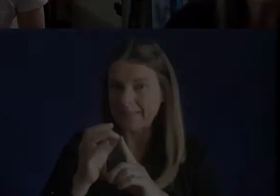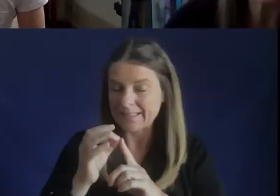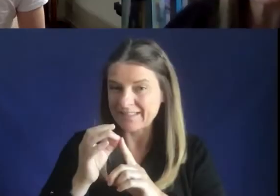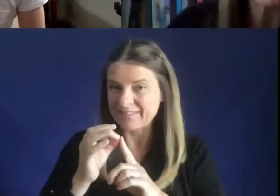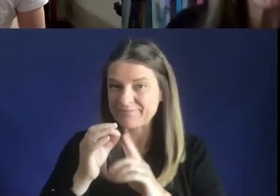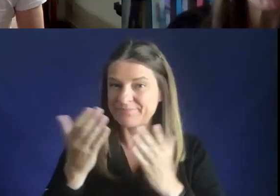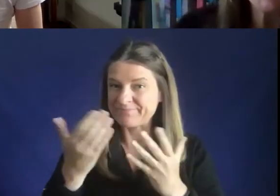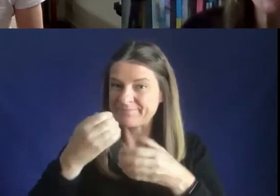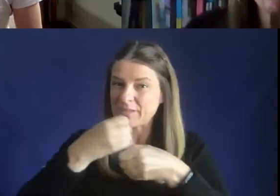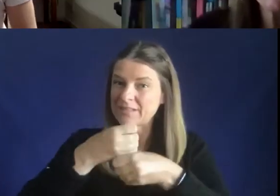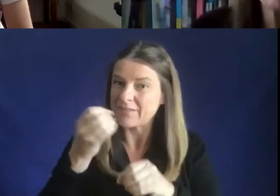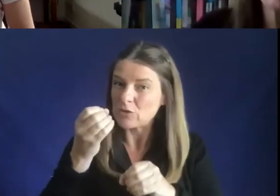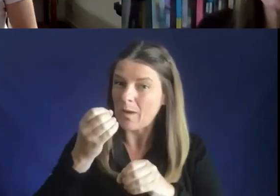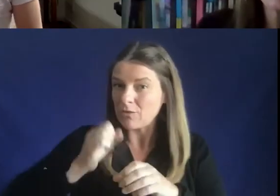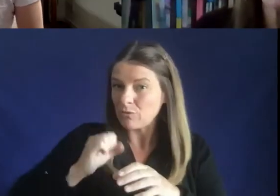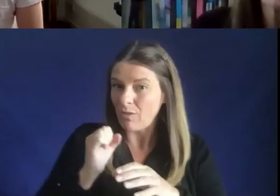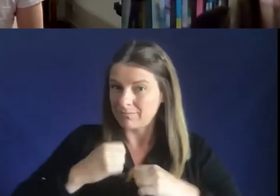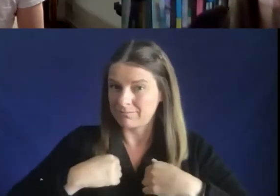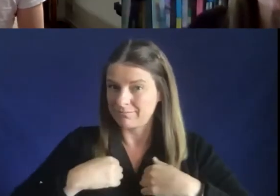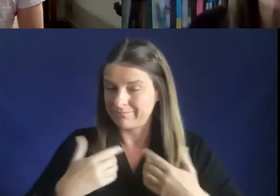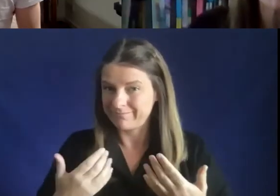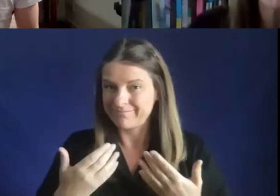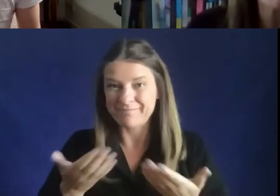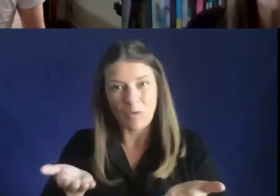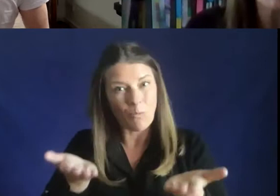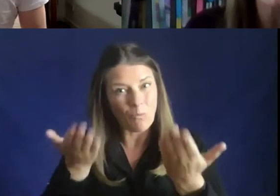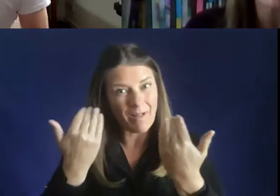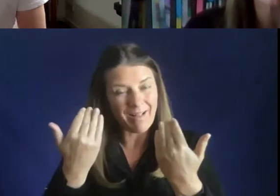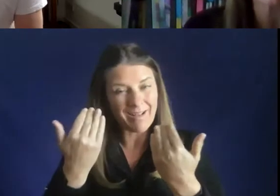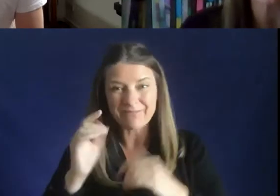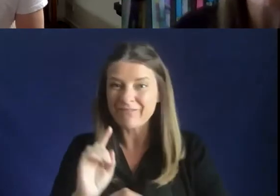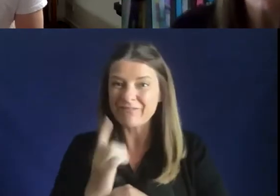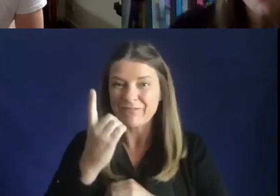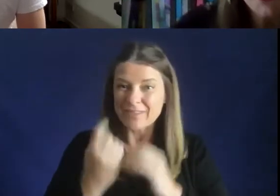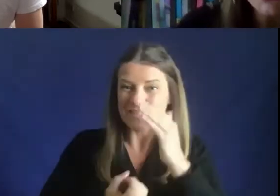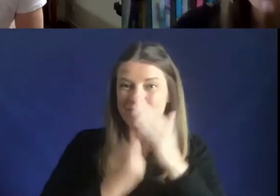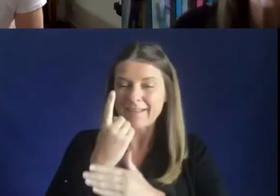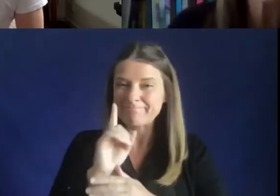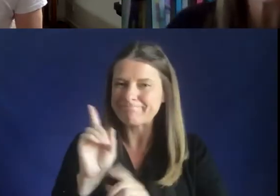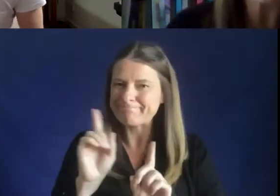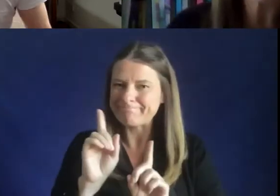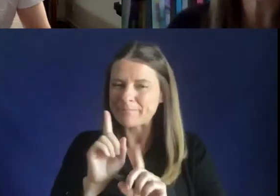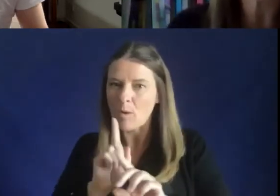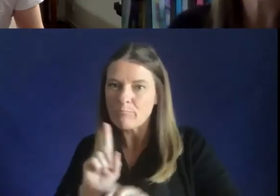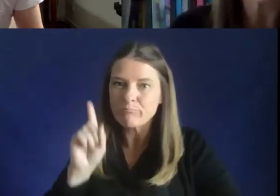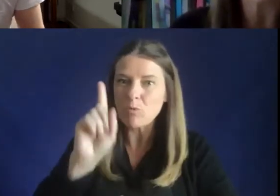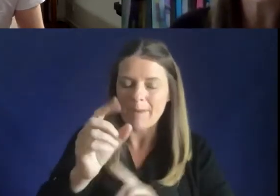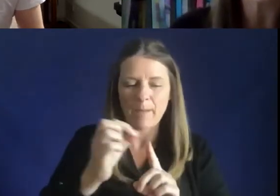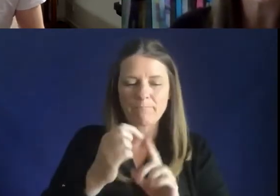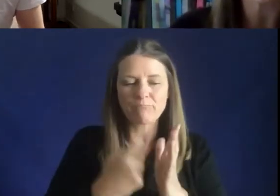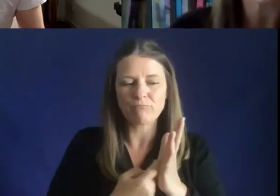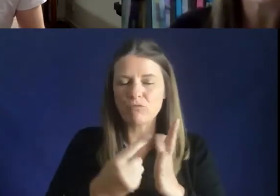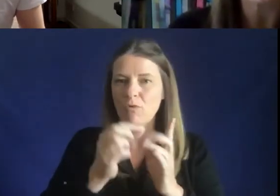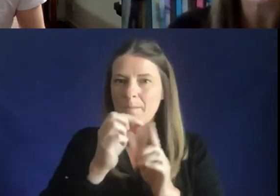So I'd like to welcome you to our first event of the Propel Festival, which launches today and